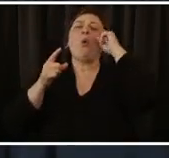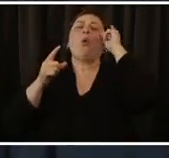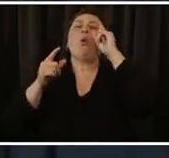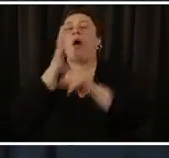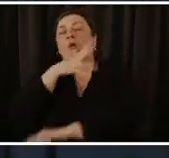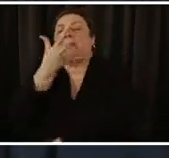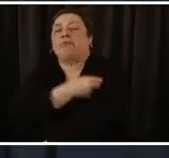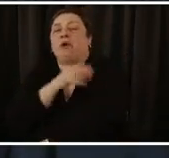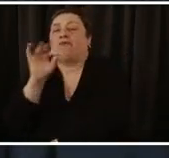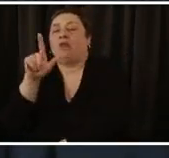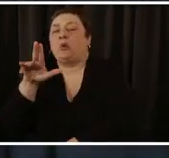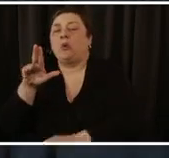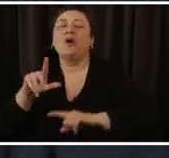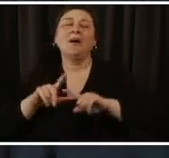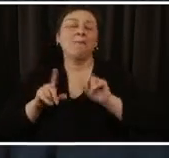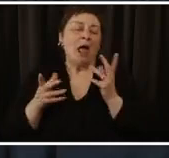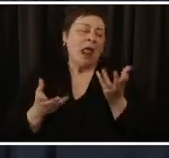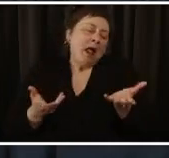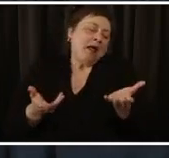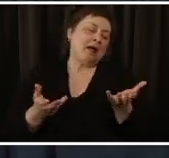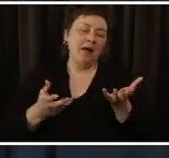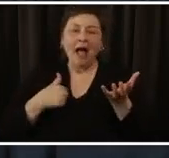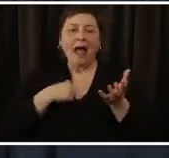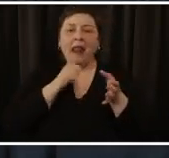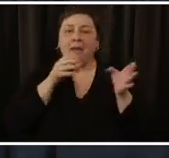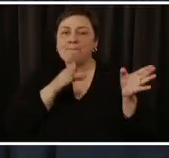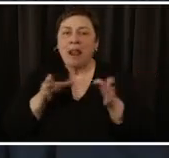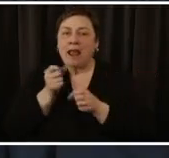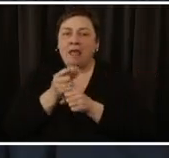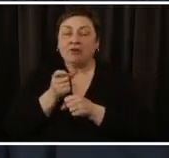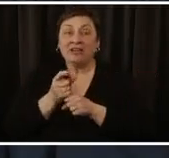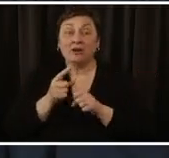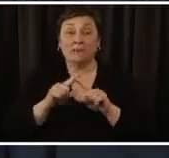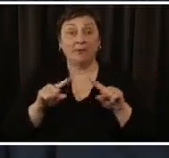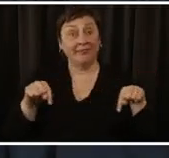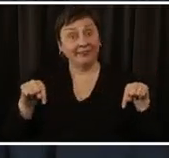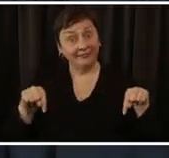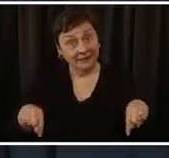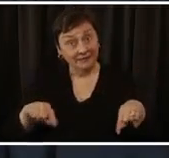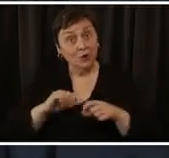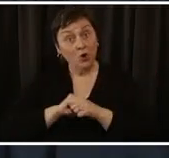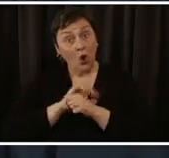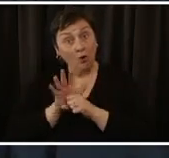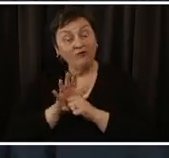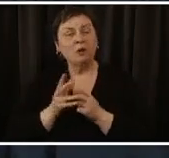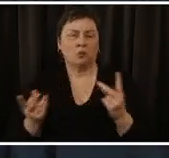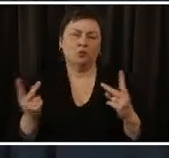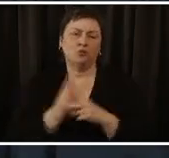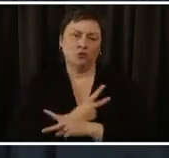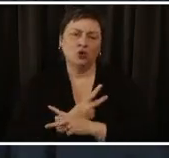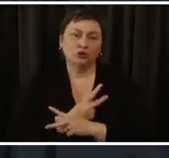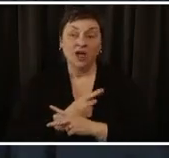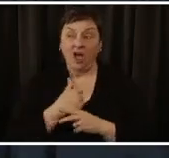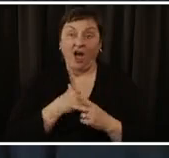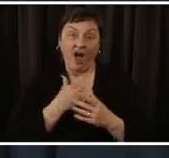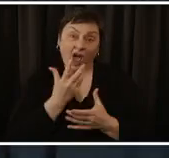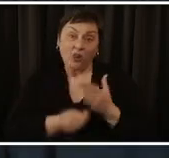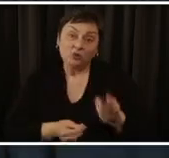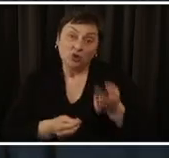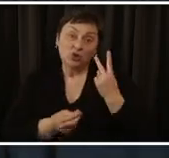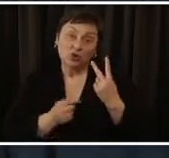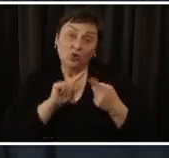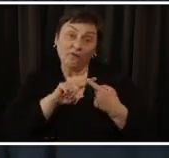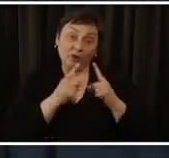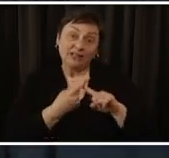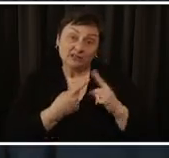a plan around it. This is different. This is an order of magnitude more deadly than the flu. I've lost 2 friends to it. I've had COVID myself. My